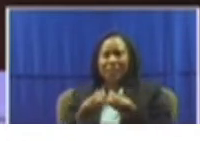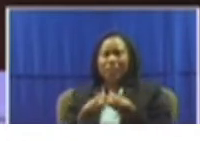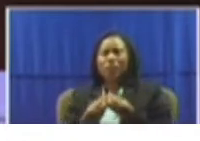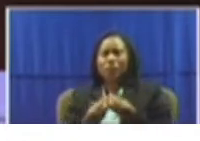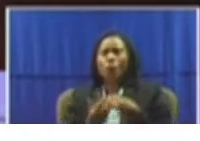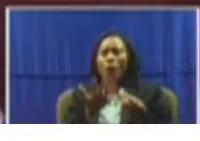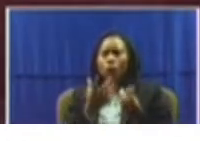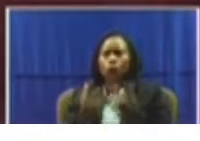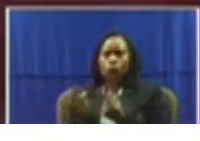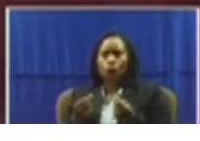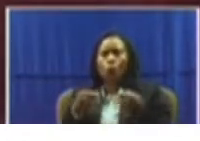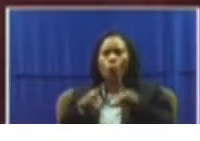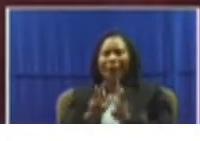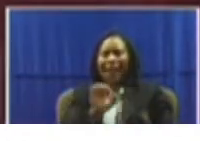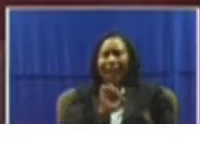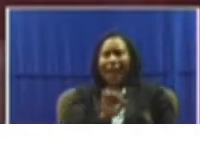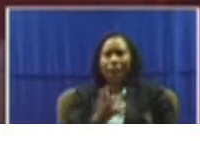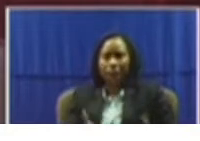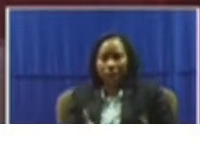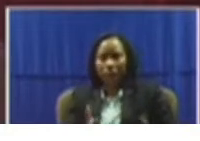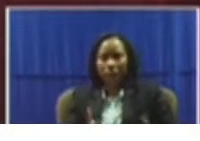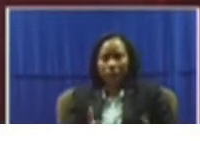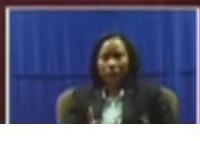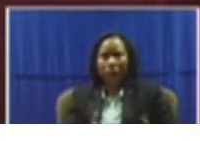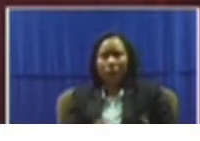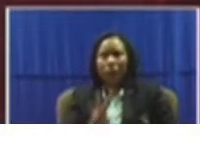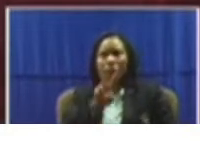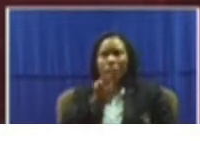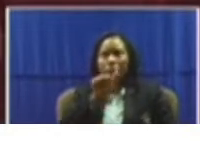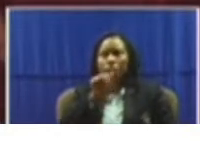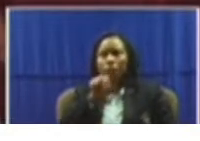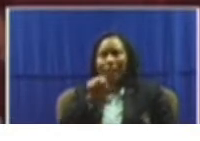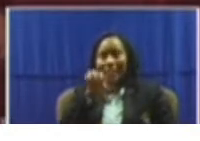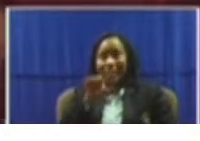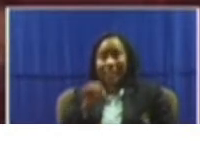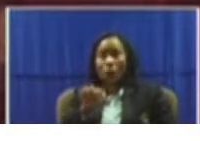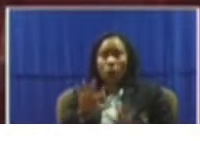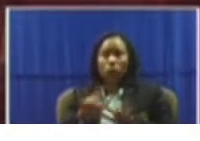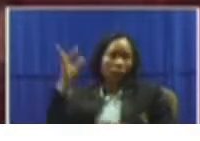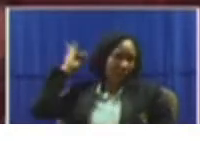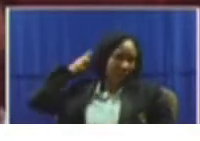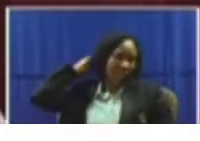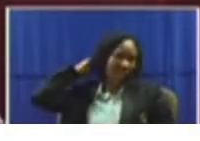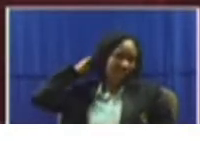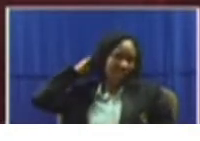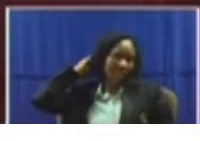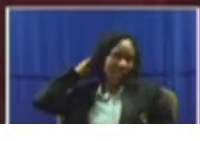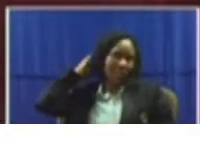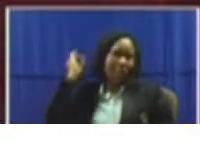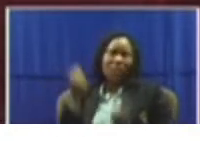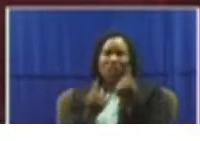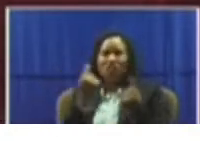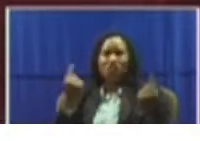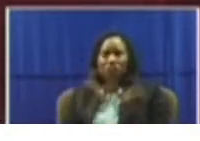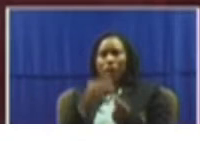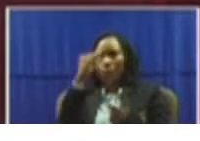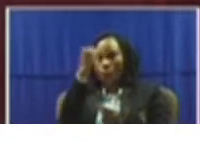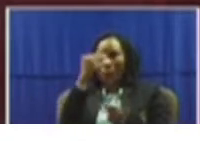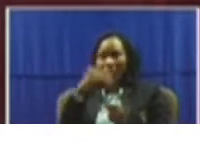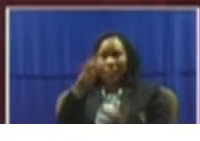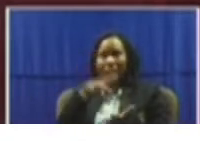own way. The vans in each and every police station are stationary because they just don't